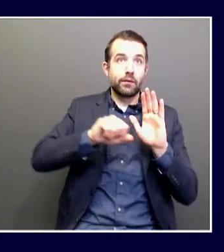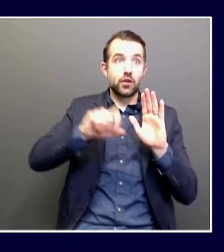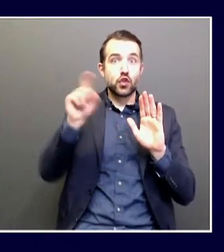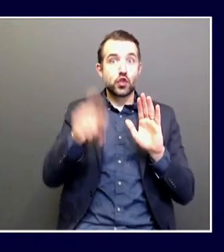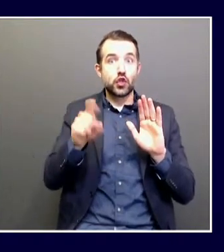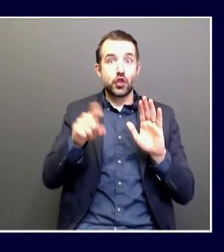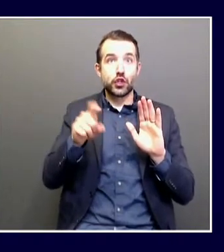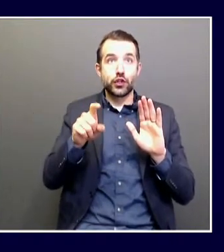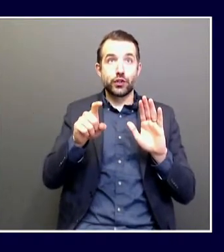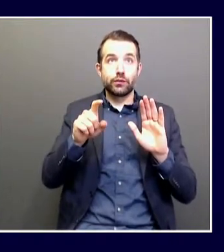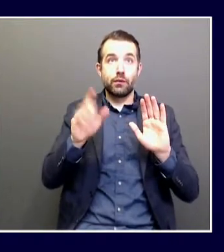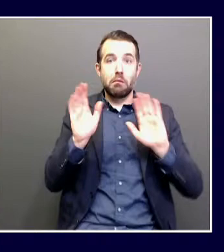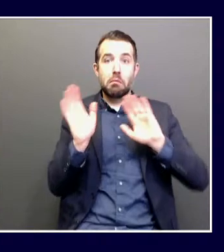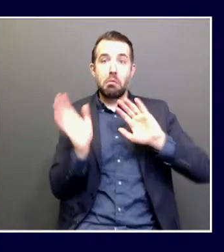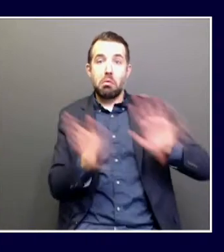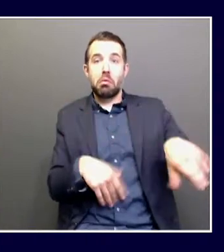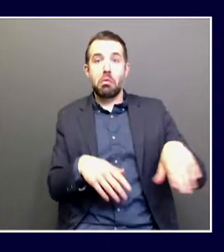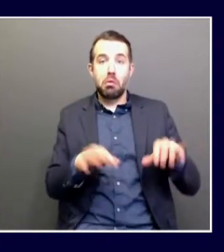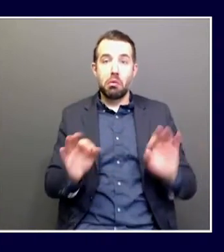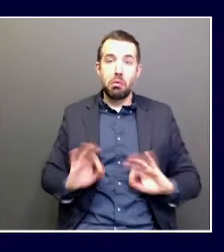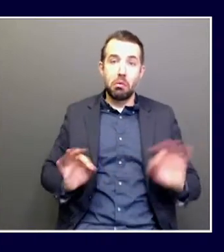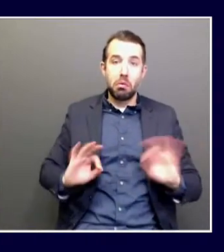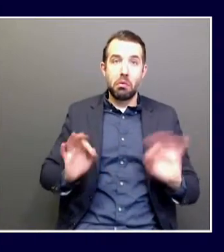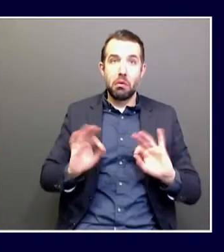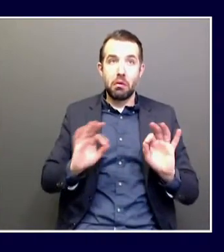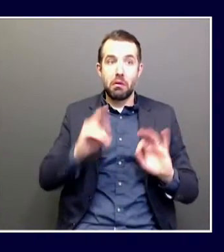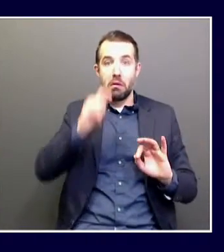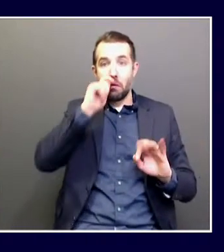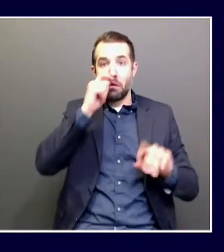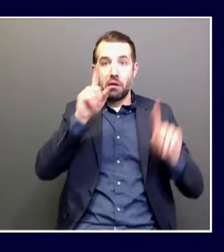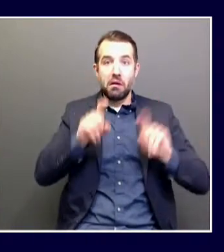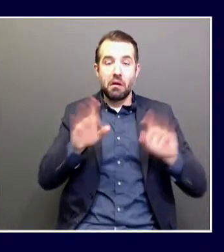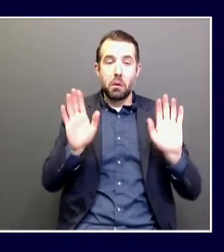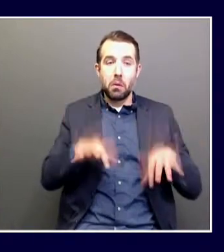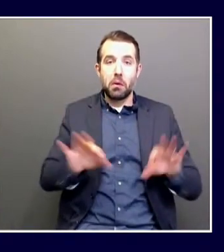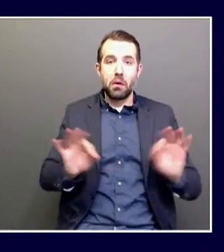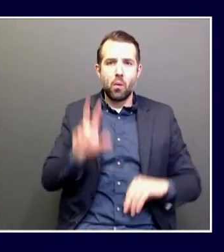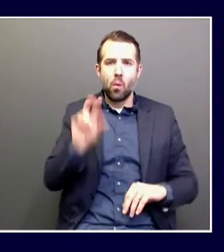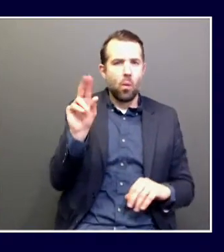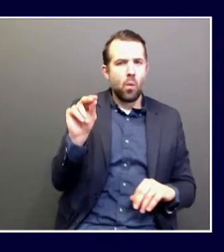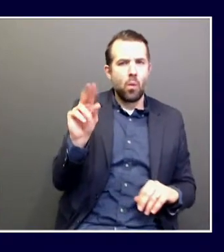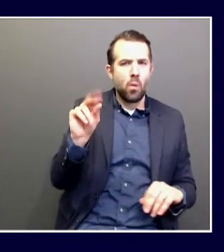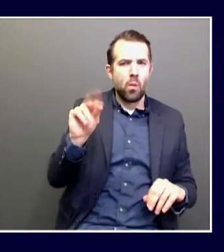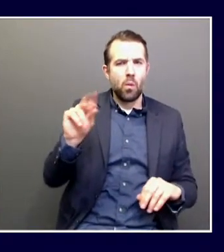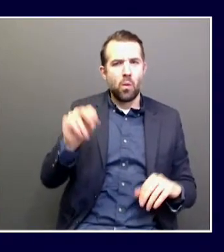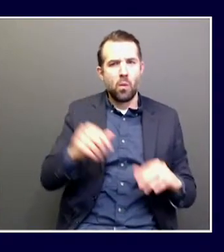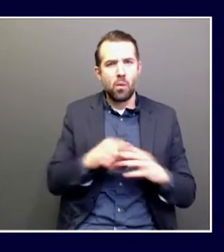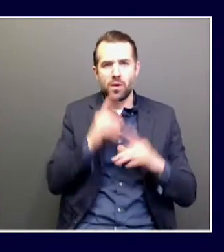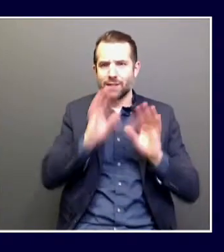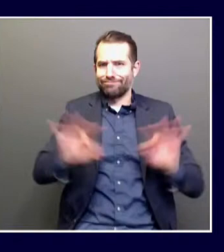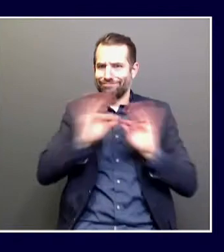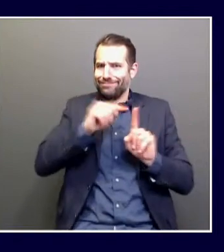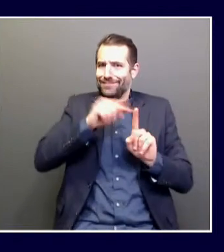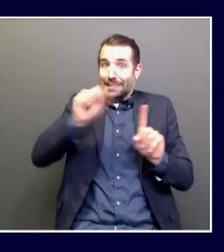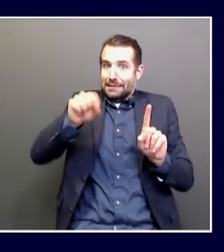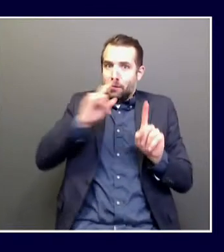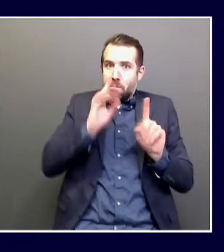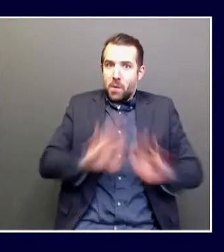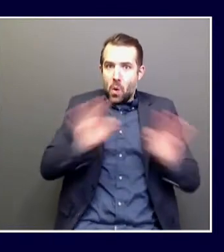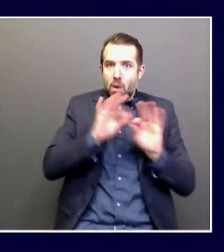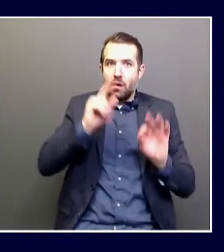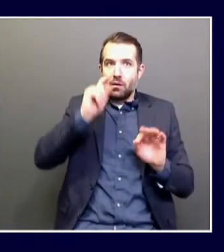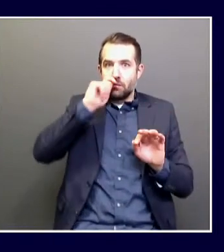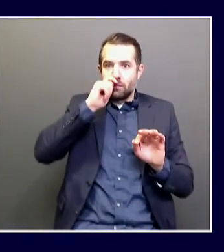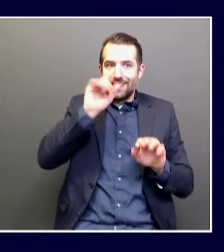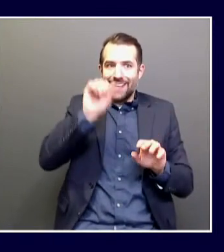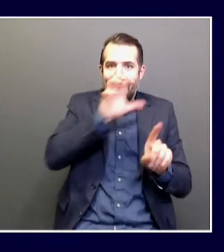conceive of COVID. That's not it at all. We're just searching for metrics that better and more granularly tell us what's really going